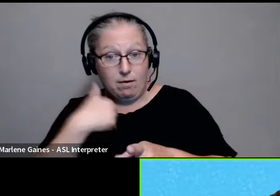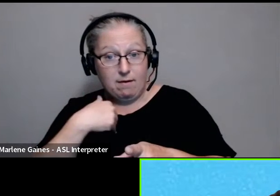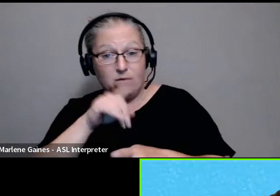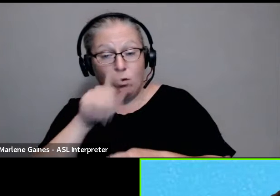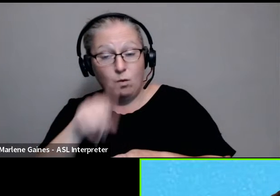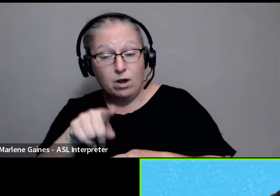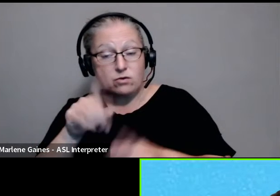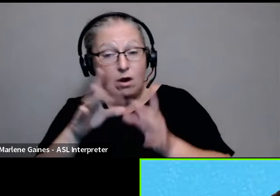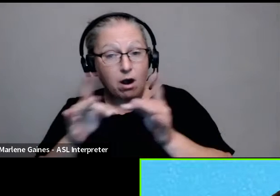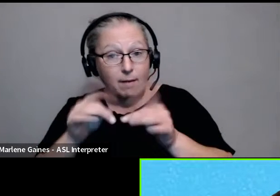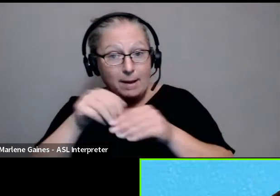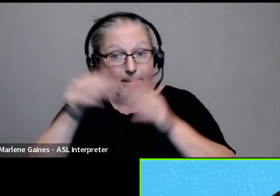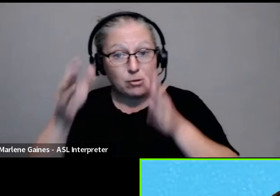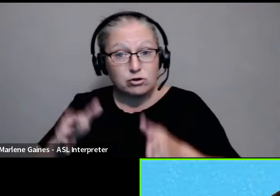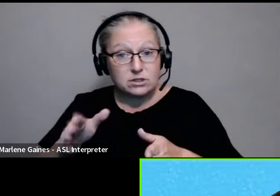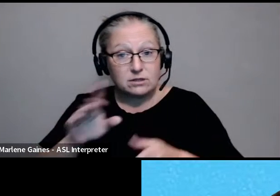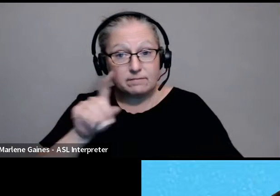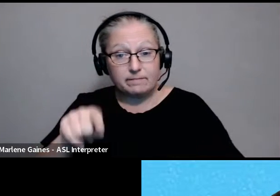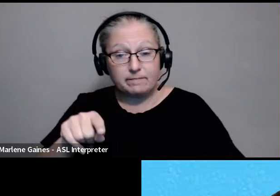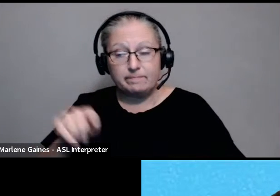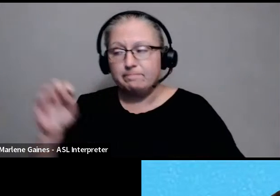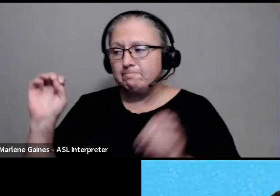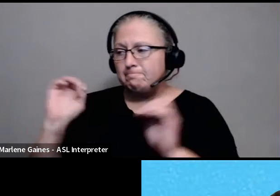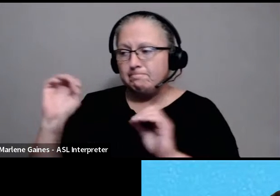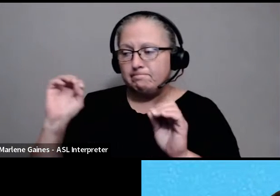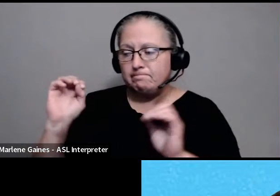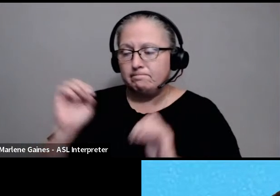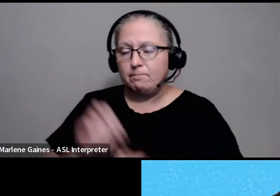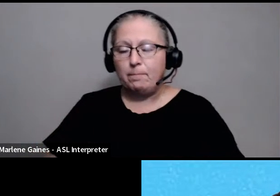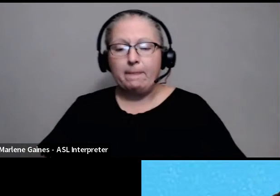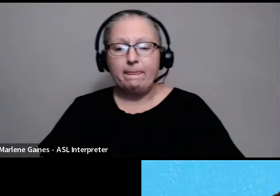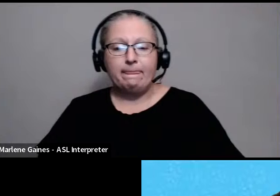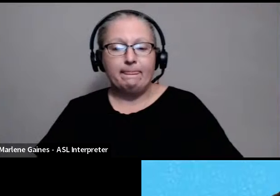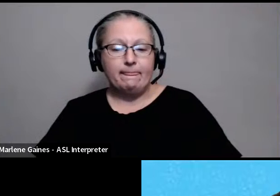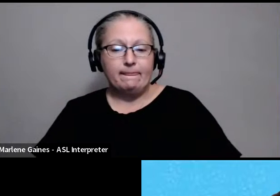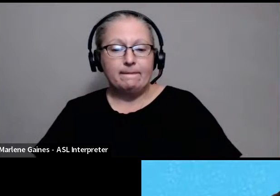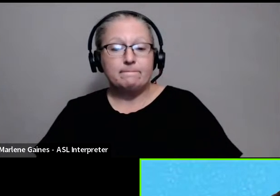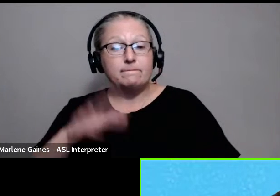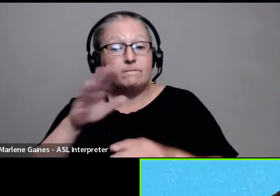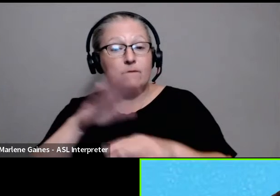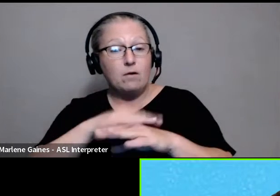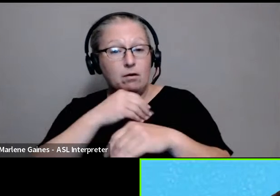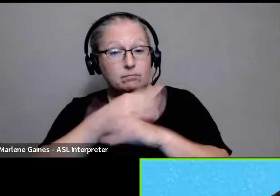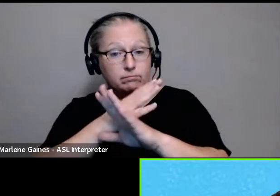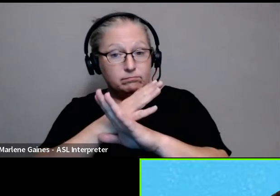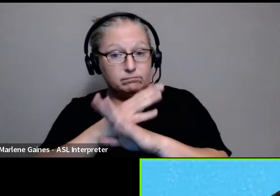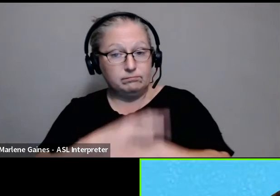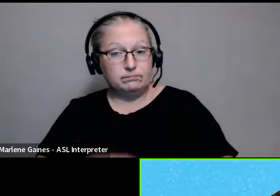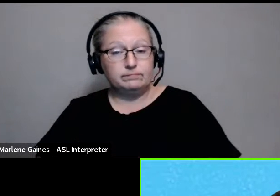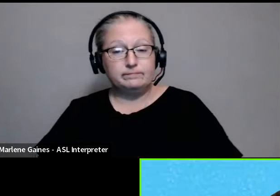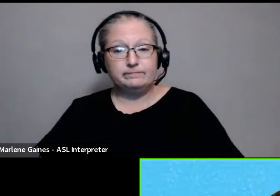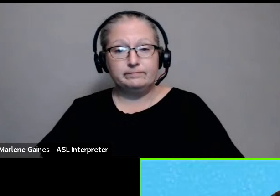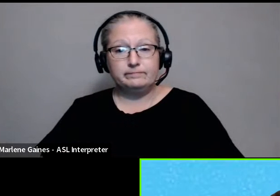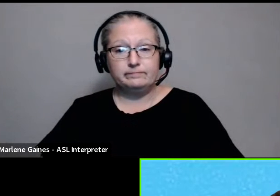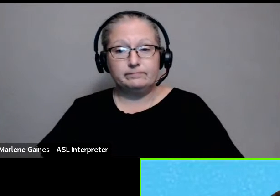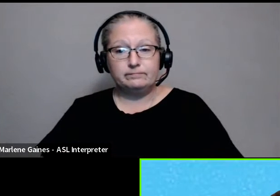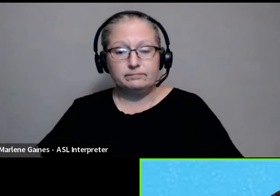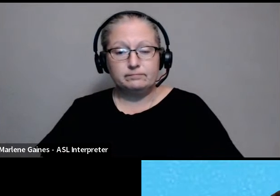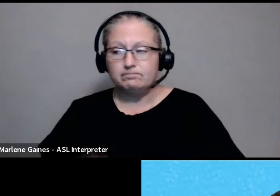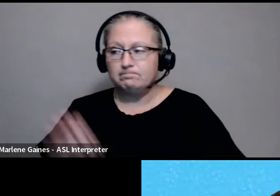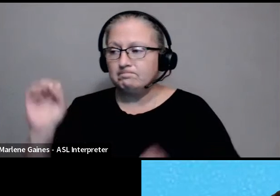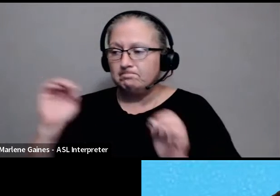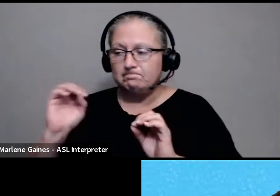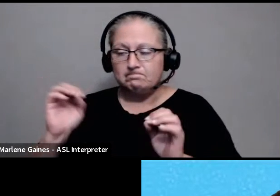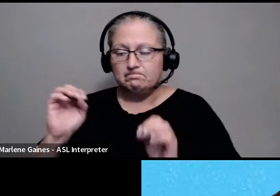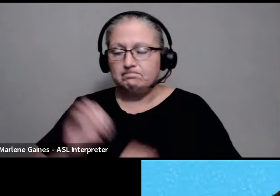or comments in person? There are none. How about online? There are